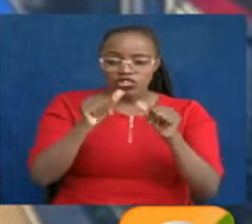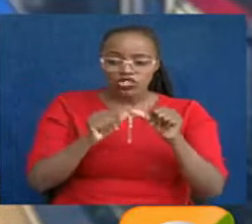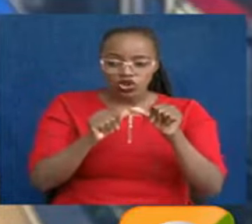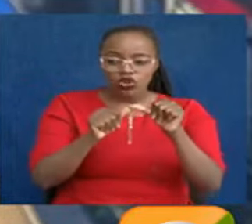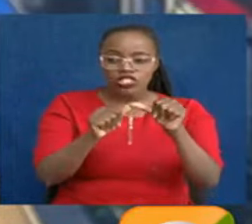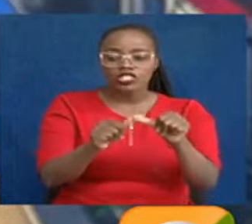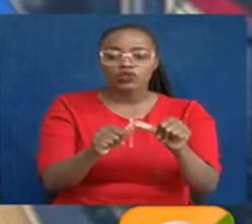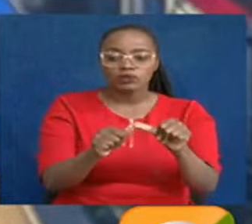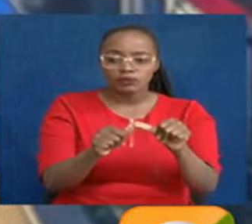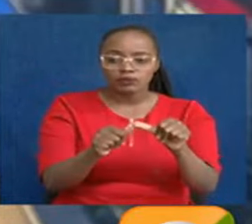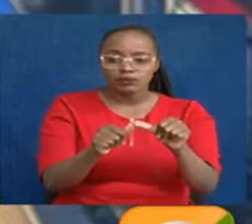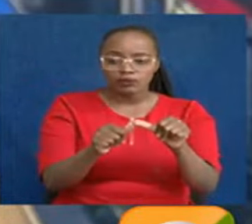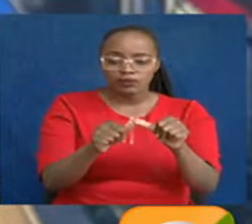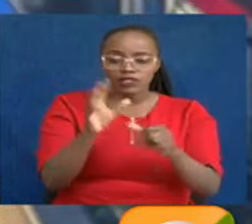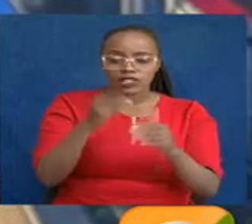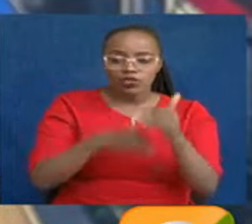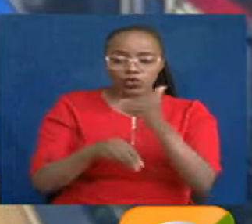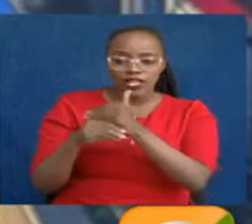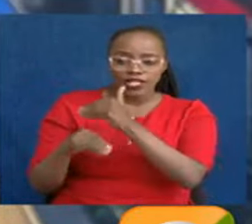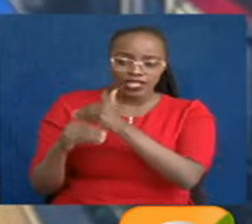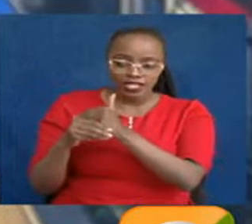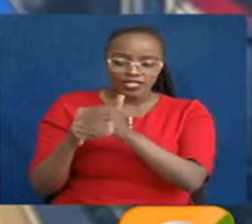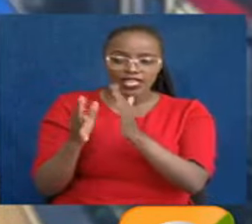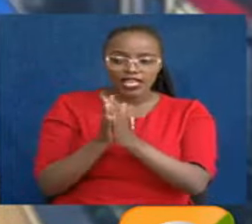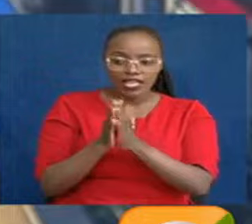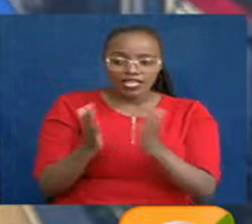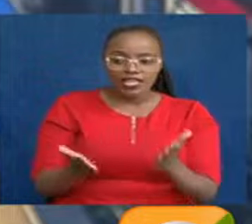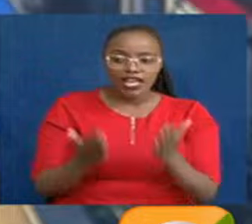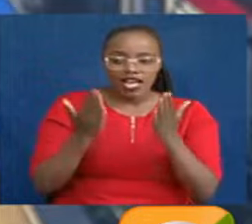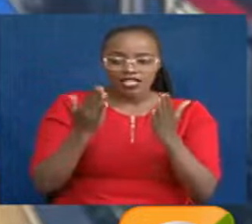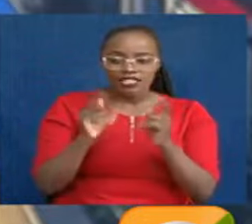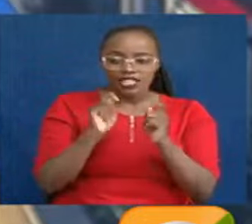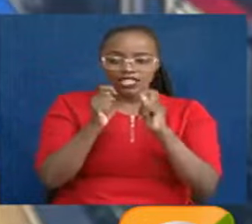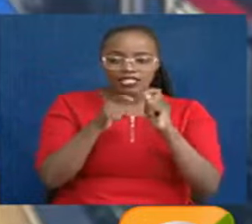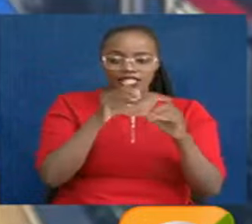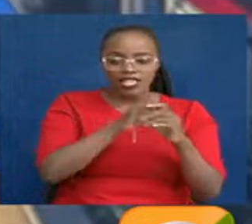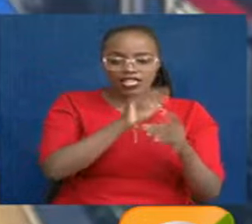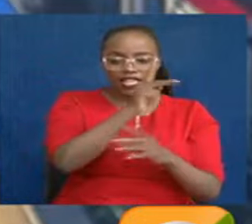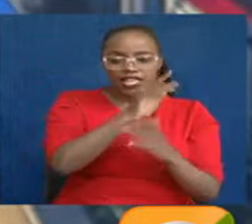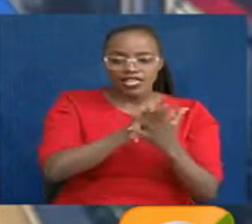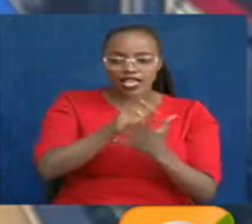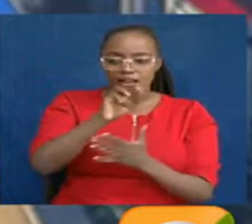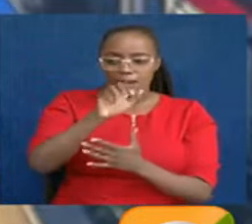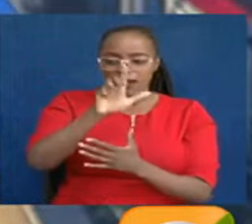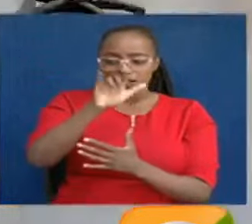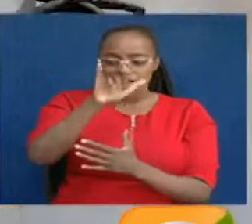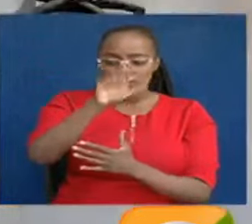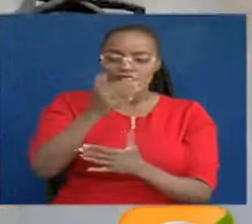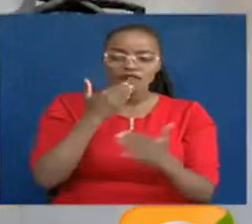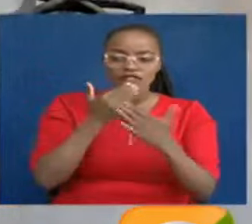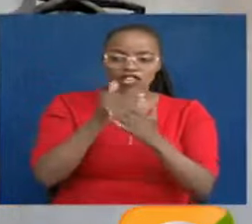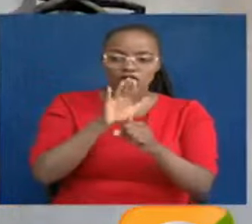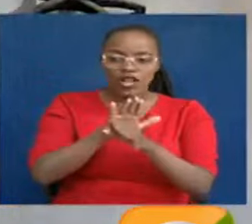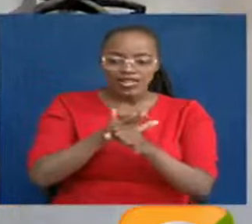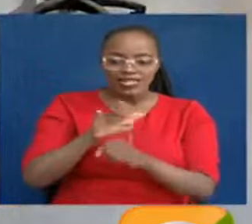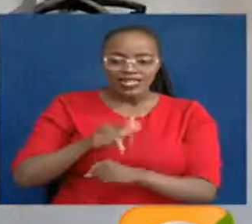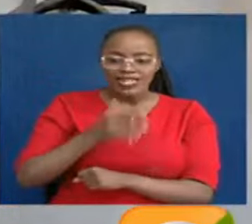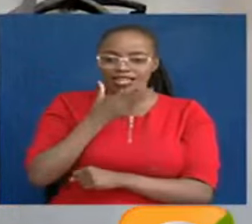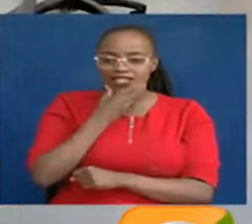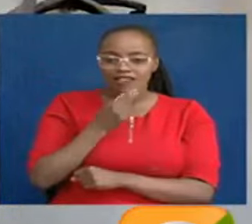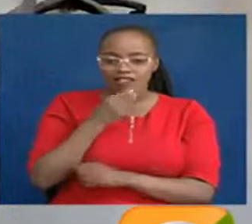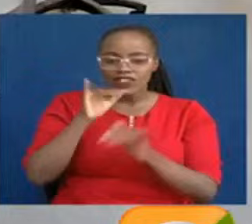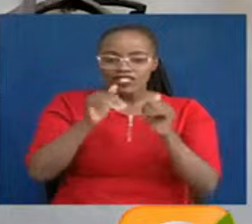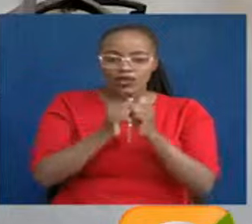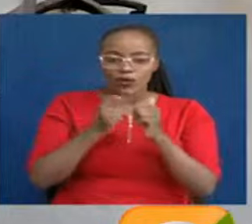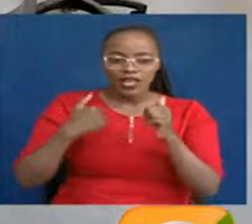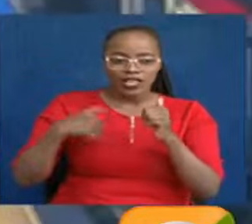to increase and enhance the trade ties between Kenya and Malaysia. Ladies and gentlemen, thank you very much for being with us